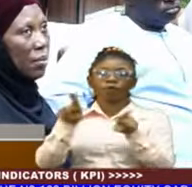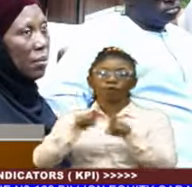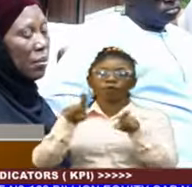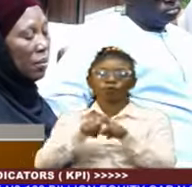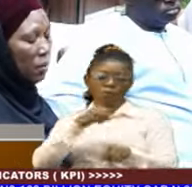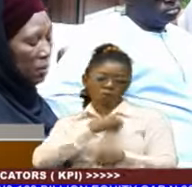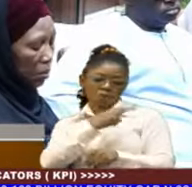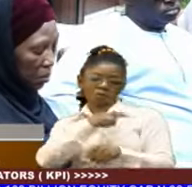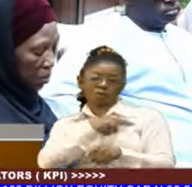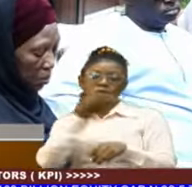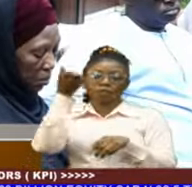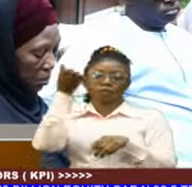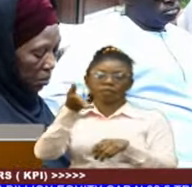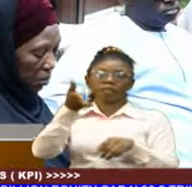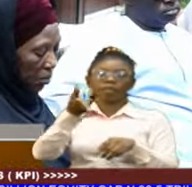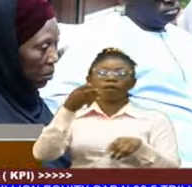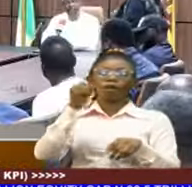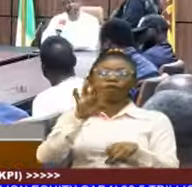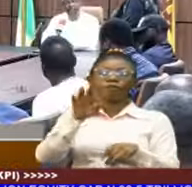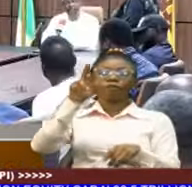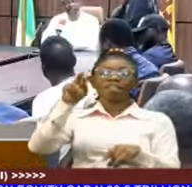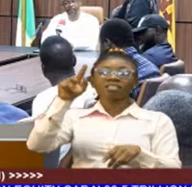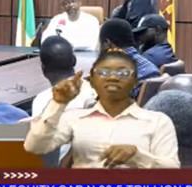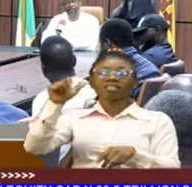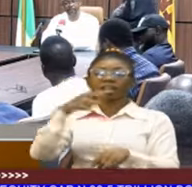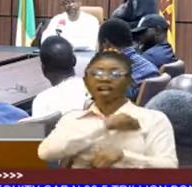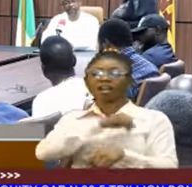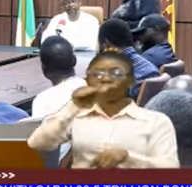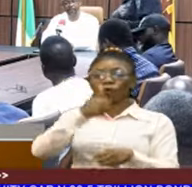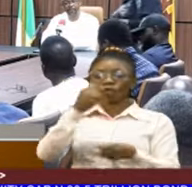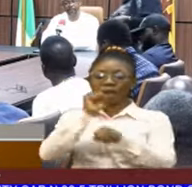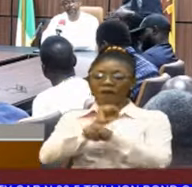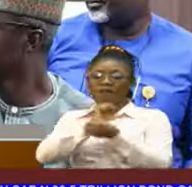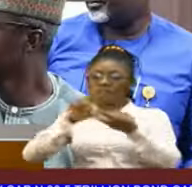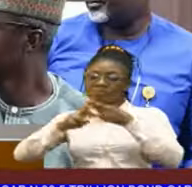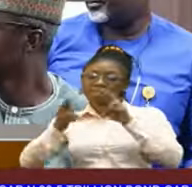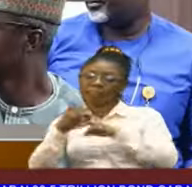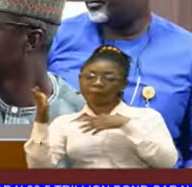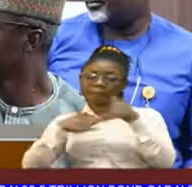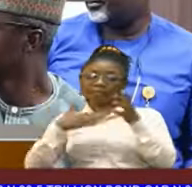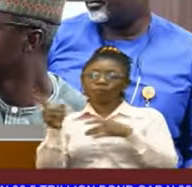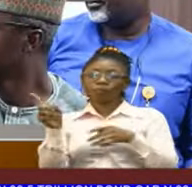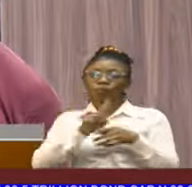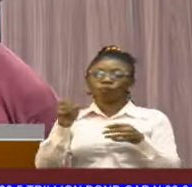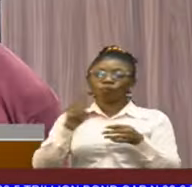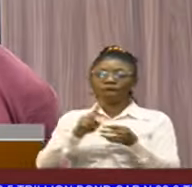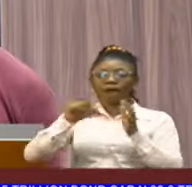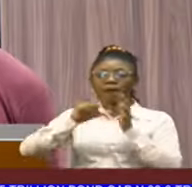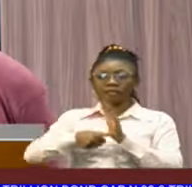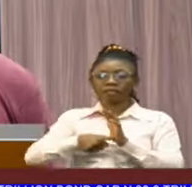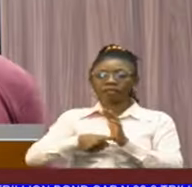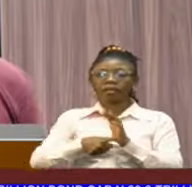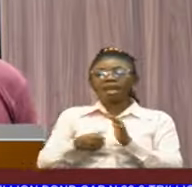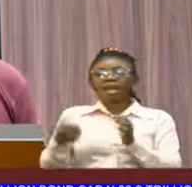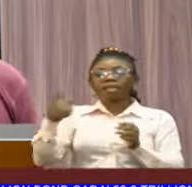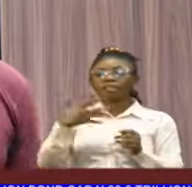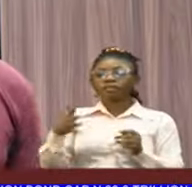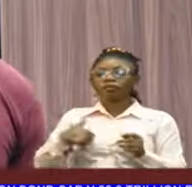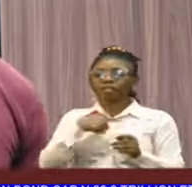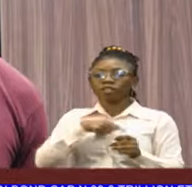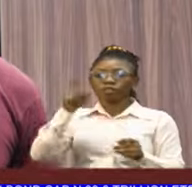the Domsat of the NTA, and other worker-related matters were highlighted. Whatever it is that we need to do to be able